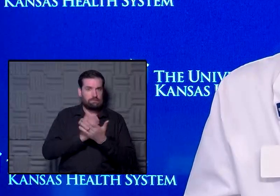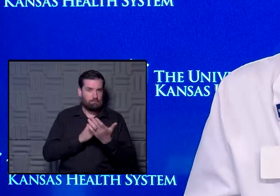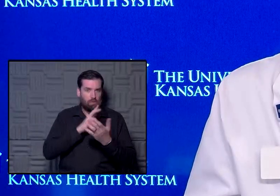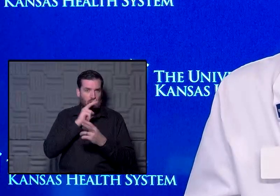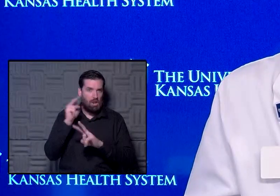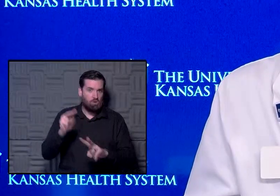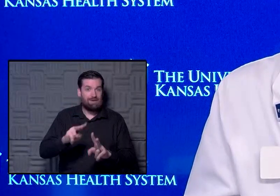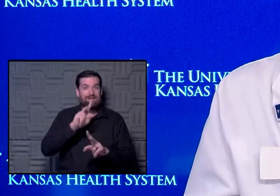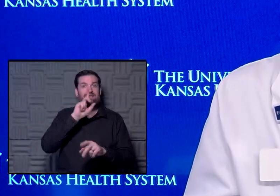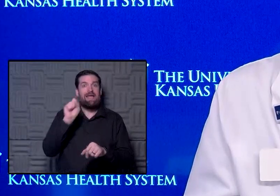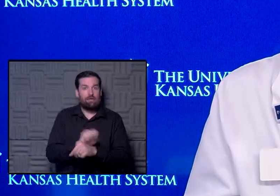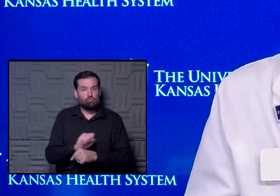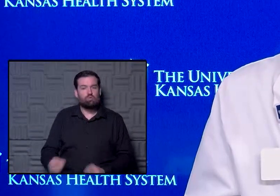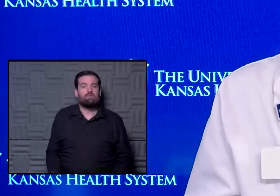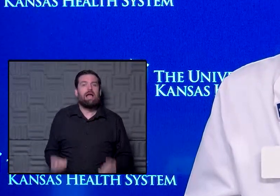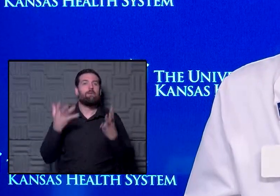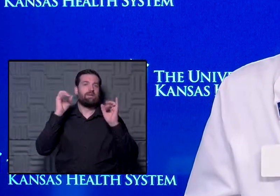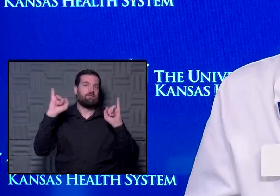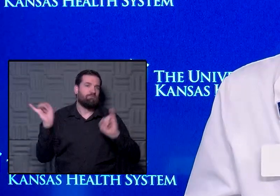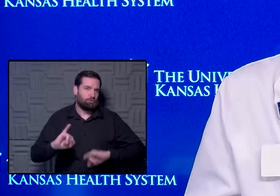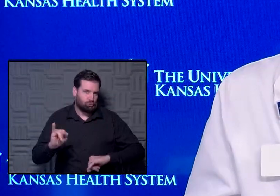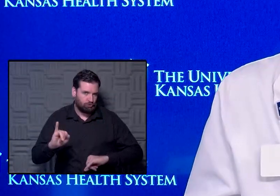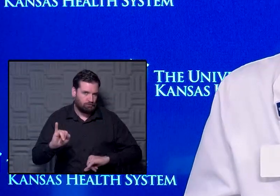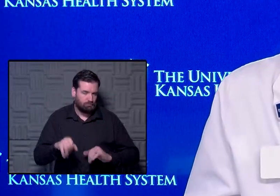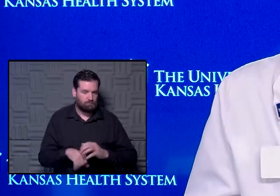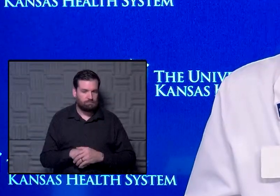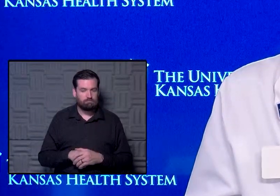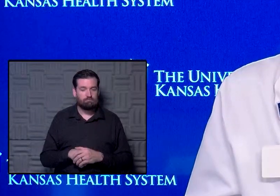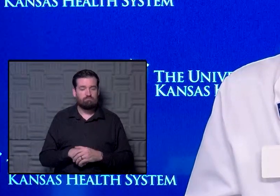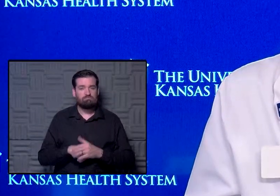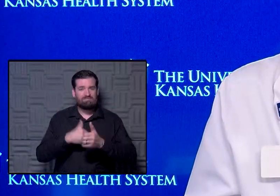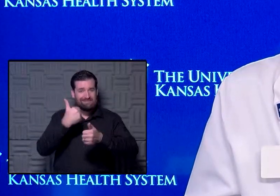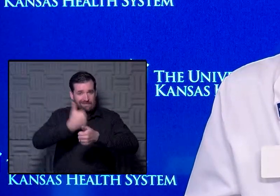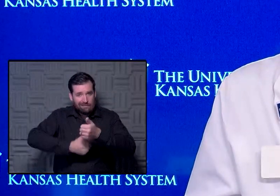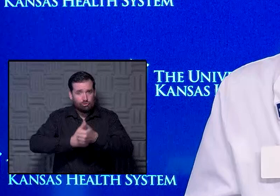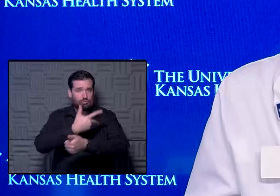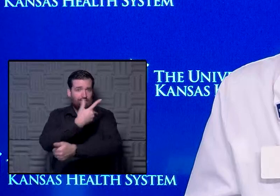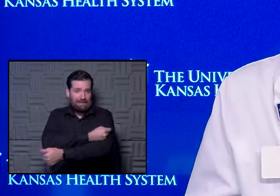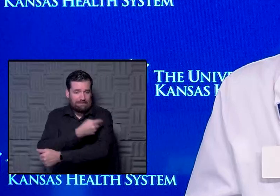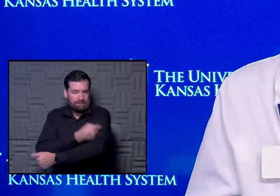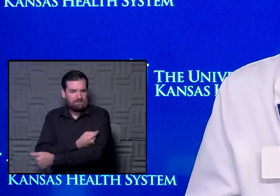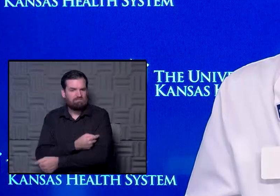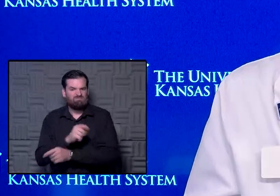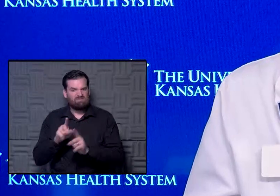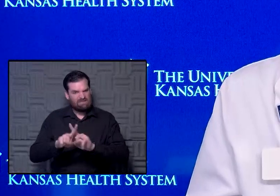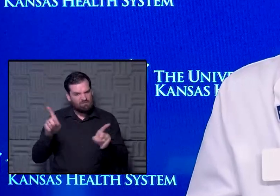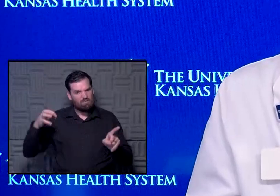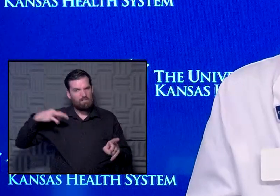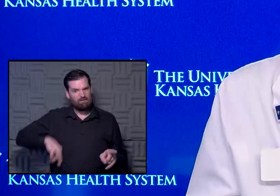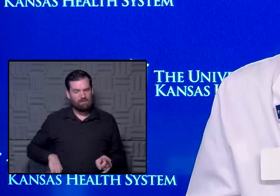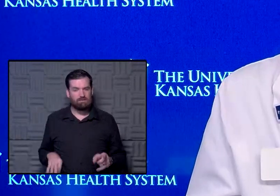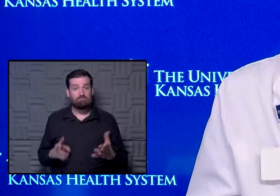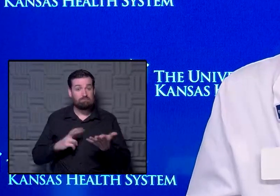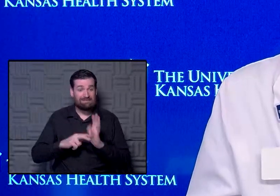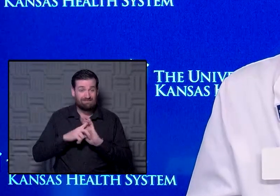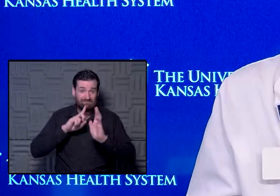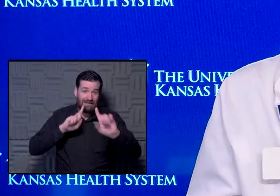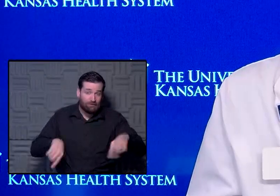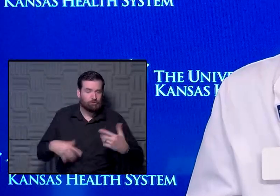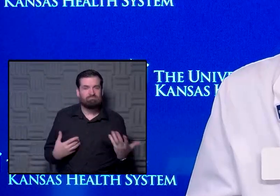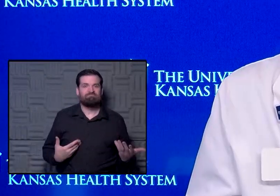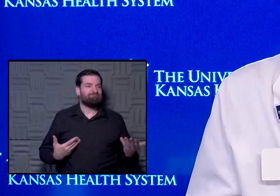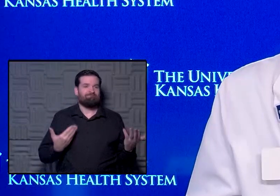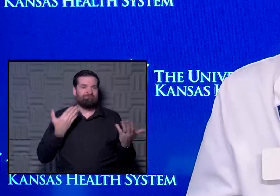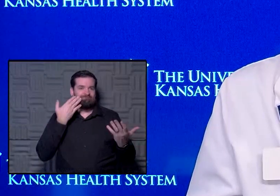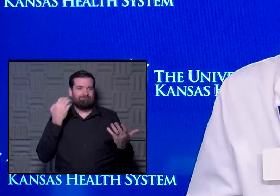actual infection numbers. And so since each of these vaccines could have a different benefit, we don't have an answer to those questions